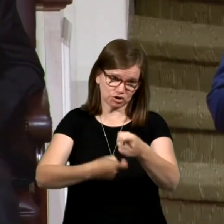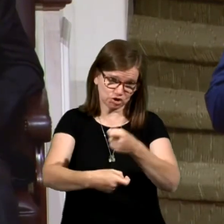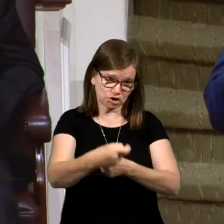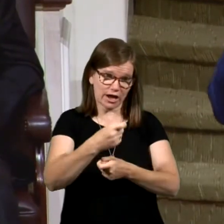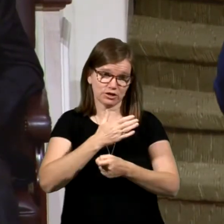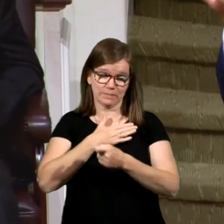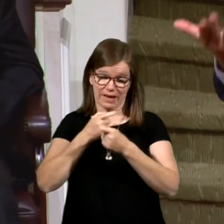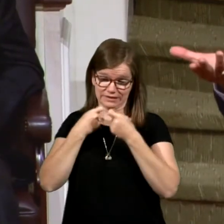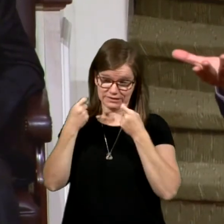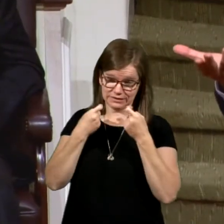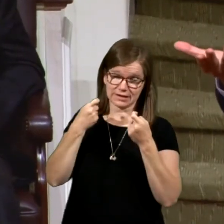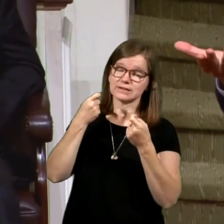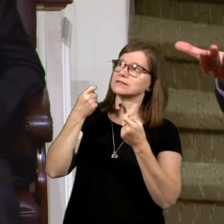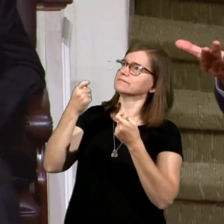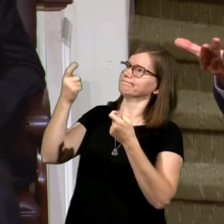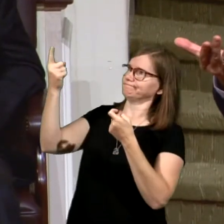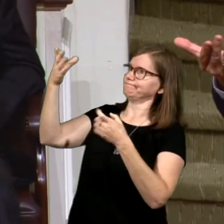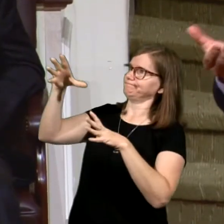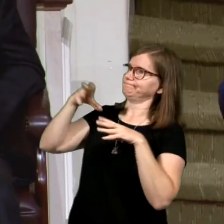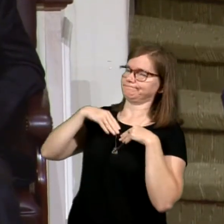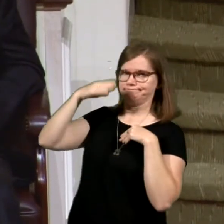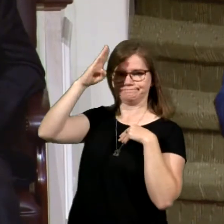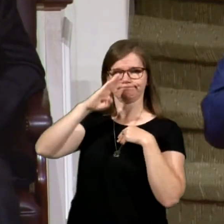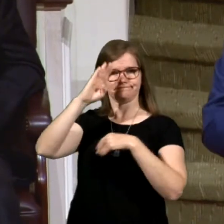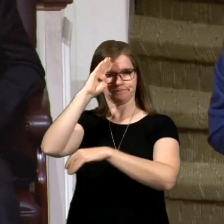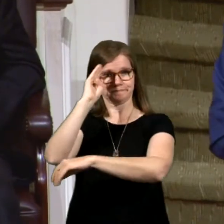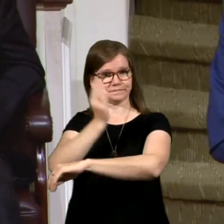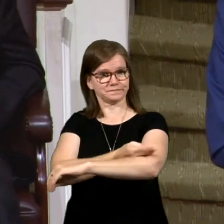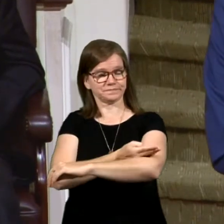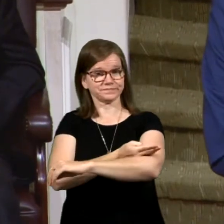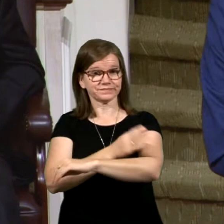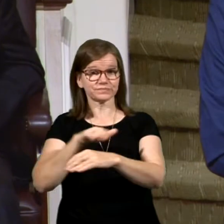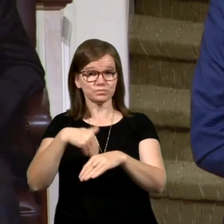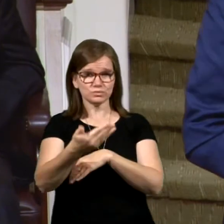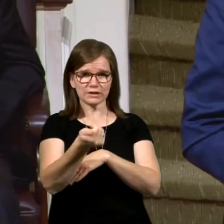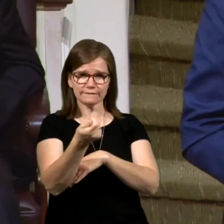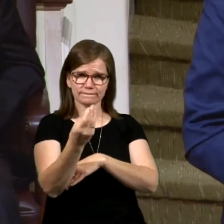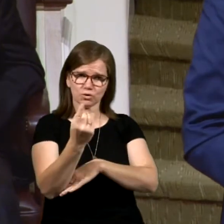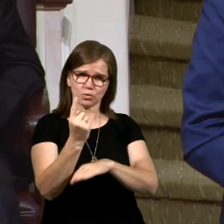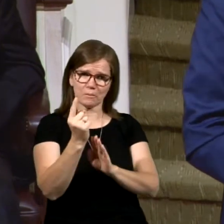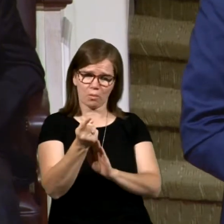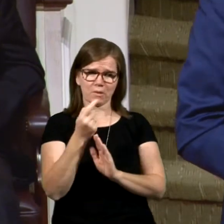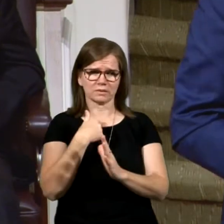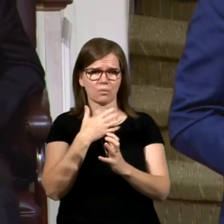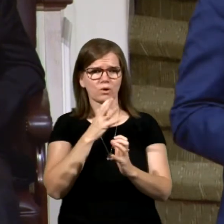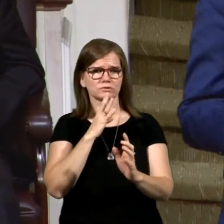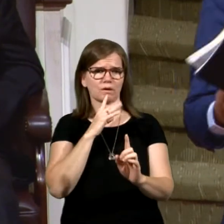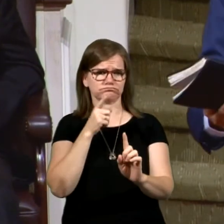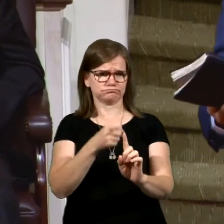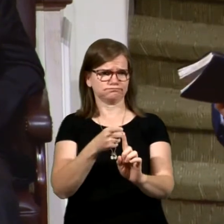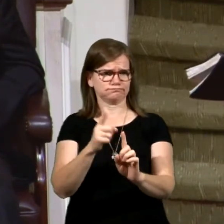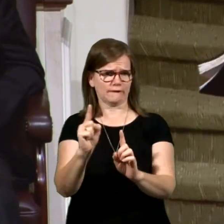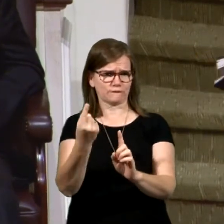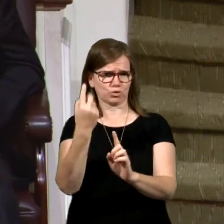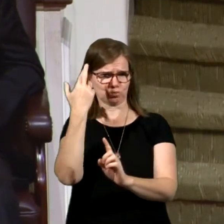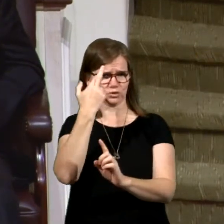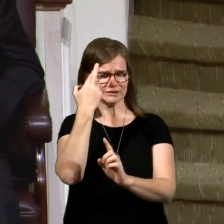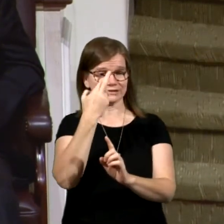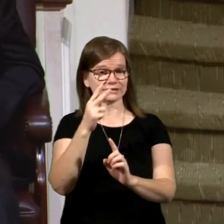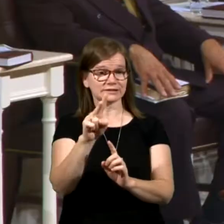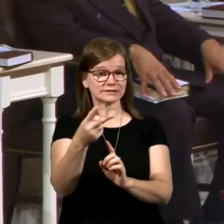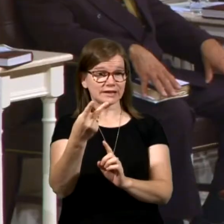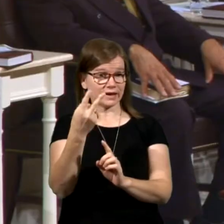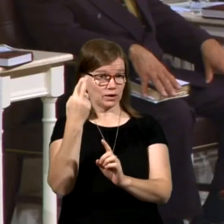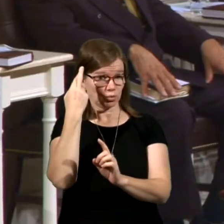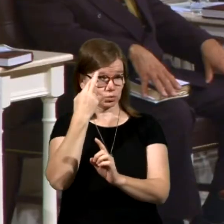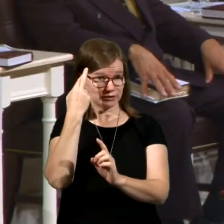sin for God's Son. For the next few moments, I want to talk to you about that first part of the reason for the Bible. The second reason God gave us the